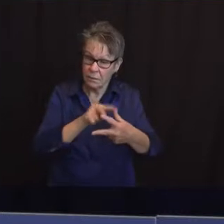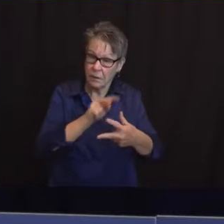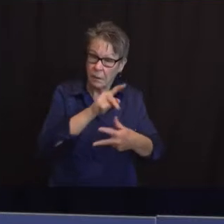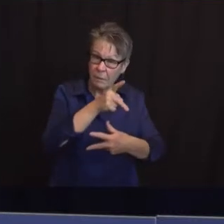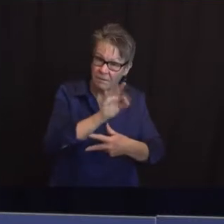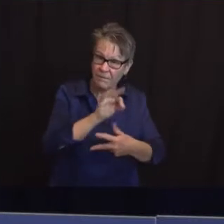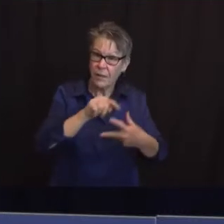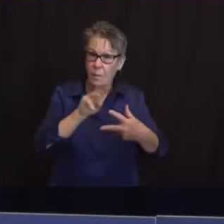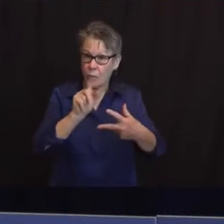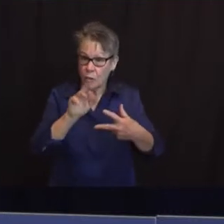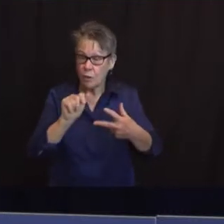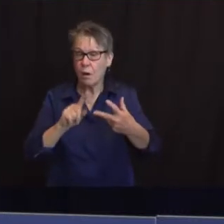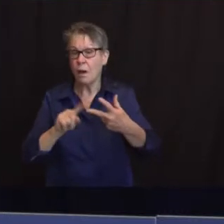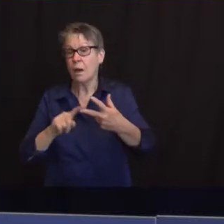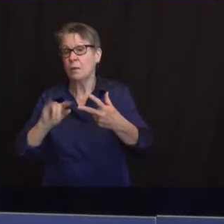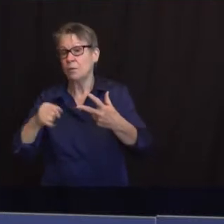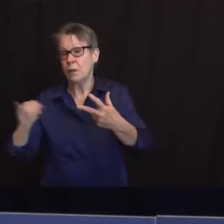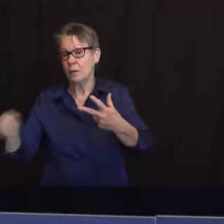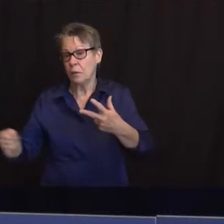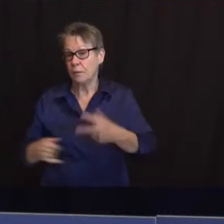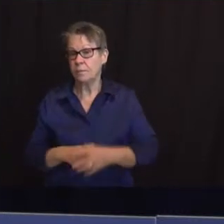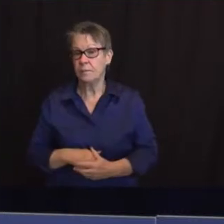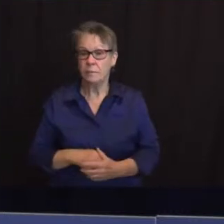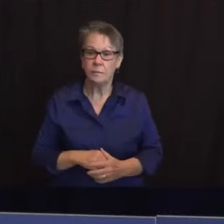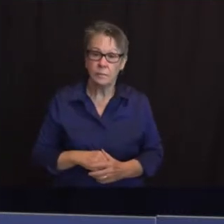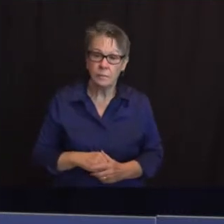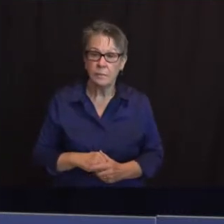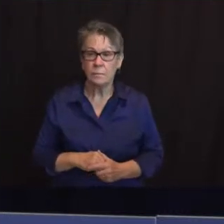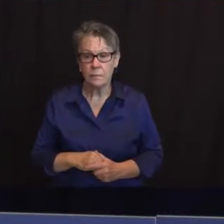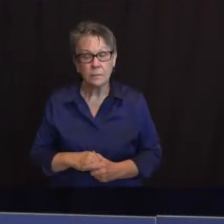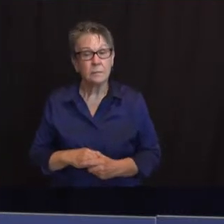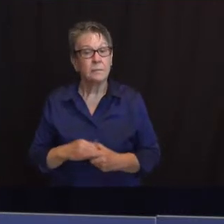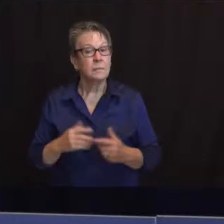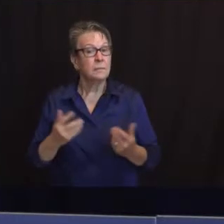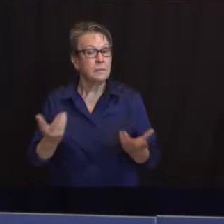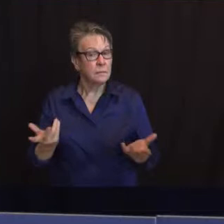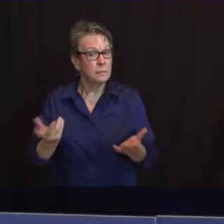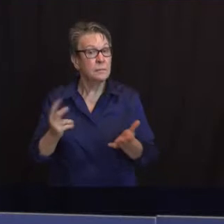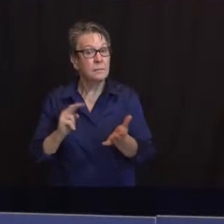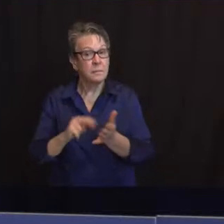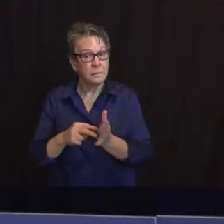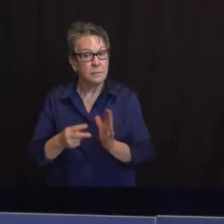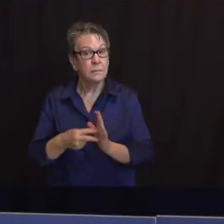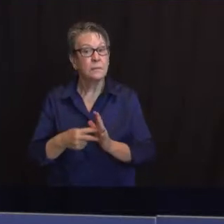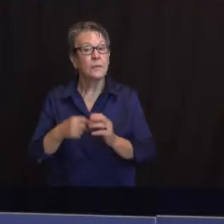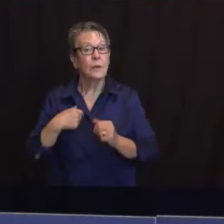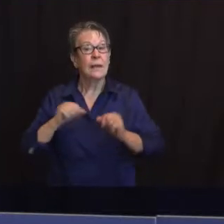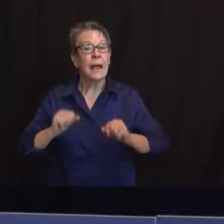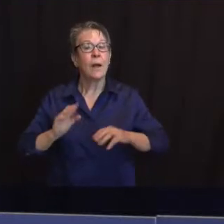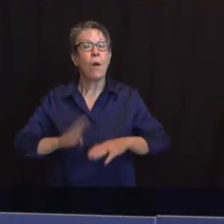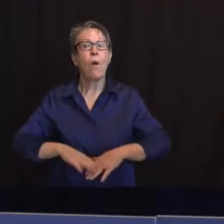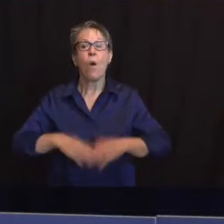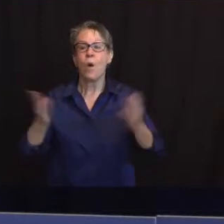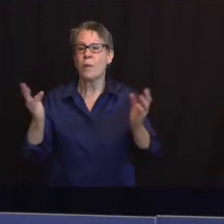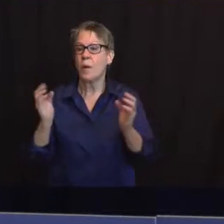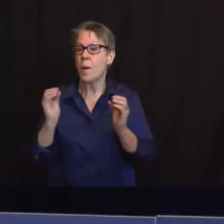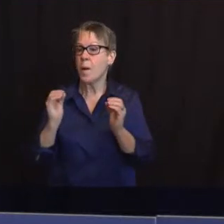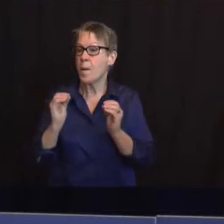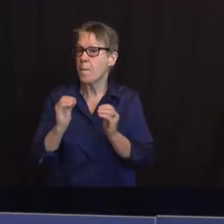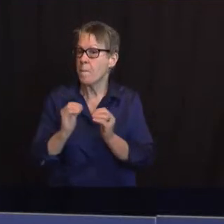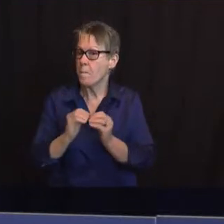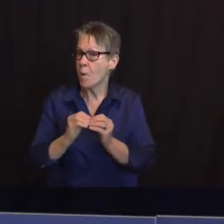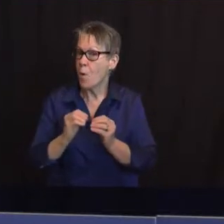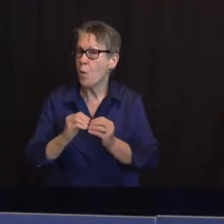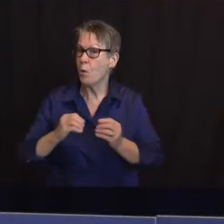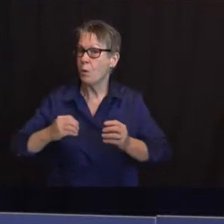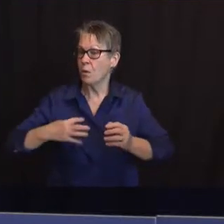together, this has better positioned our state to be able to expand eligibility through our over